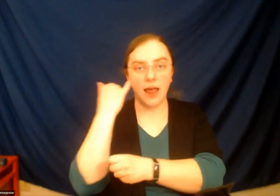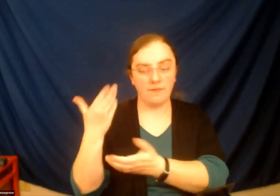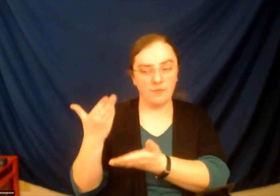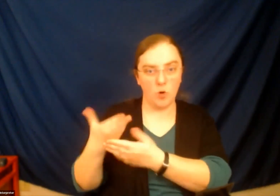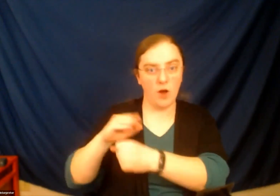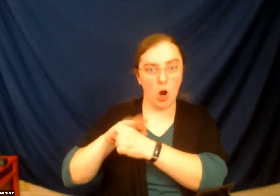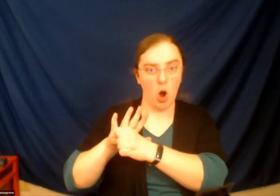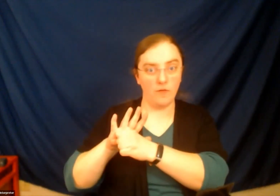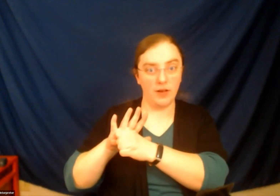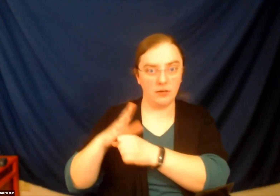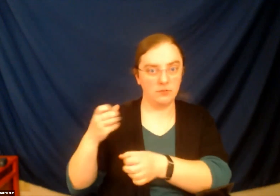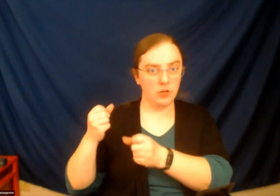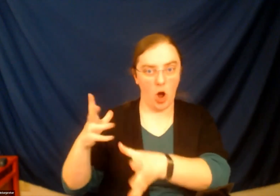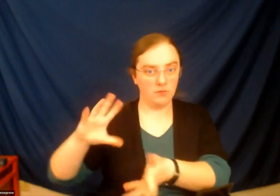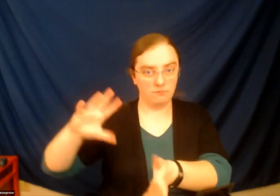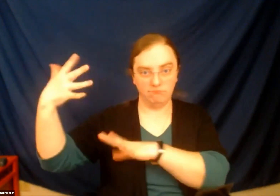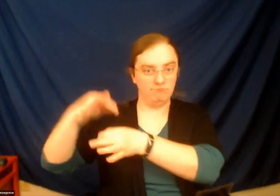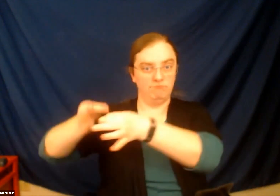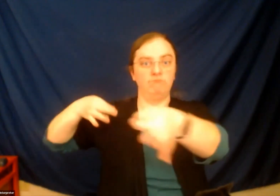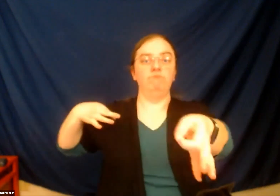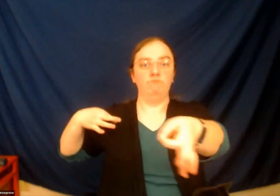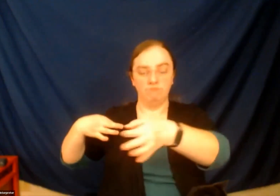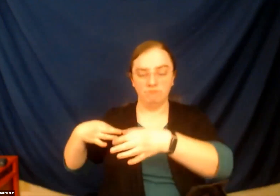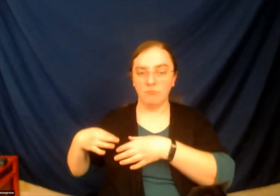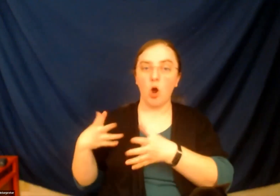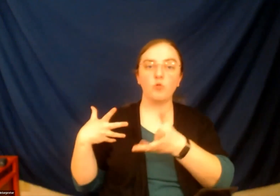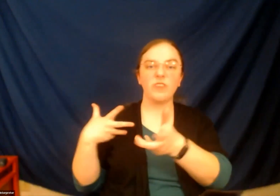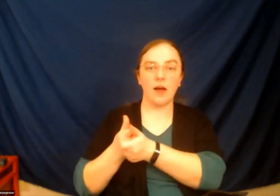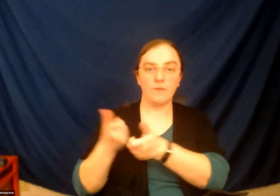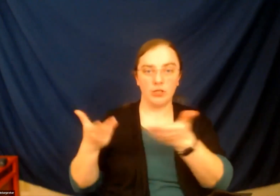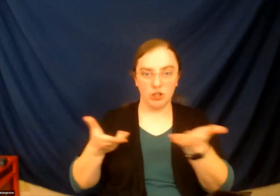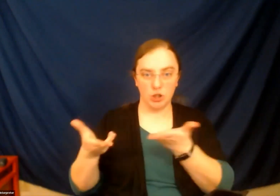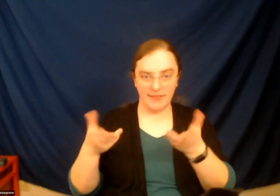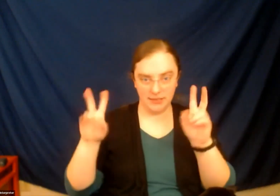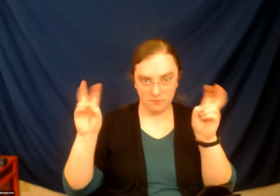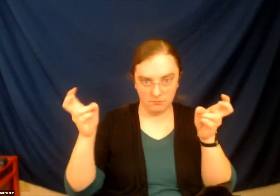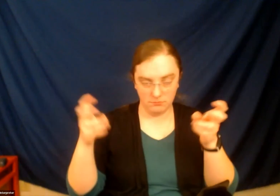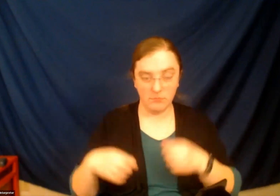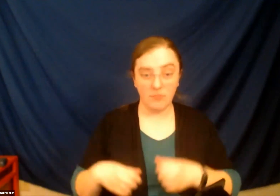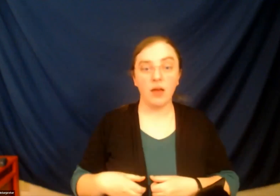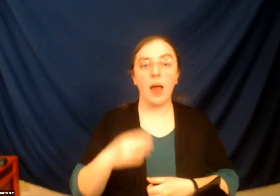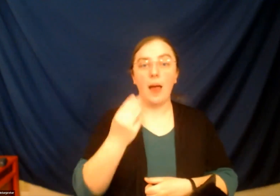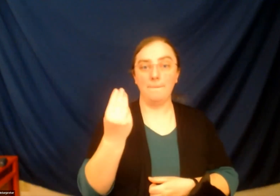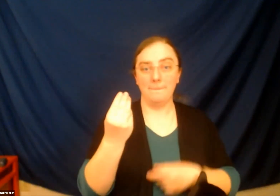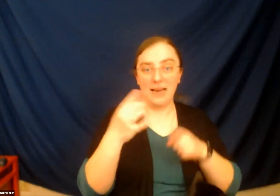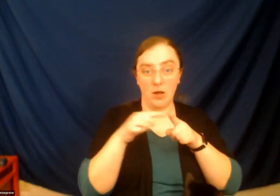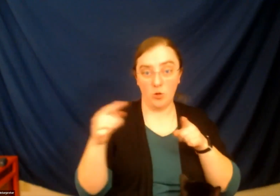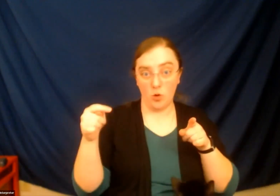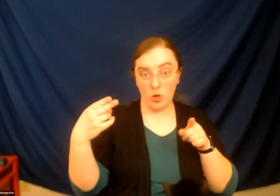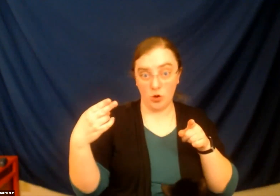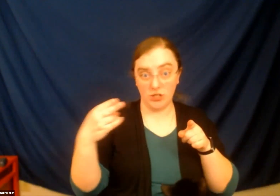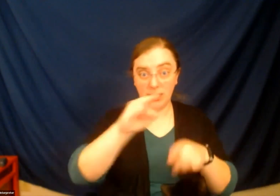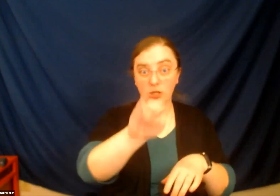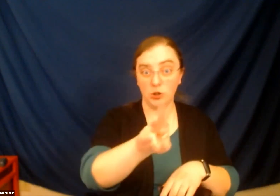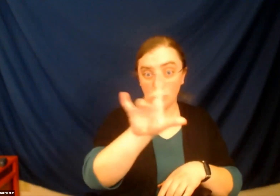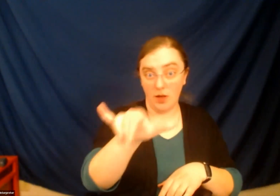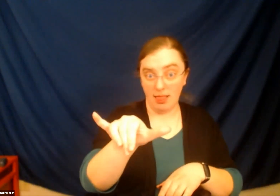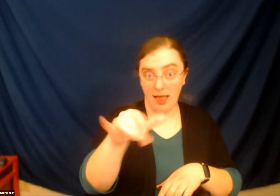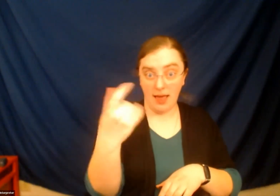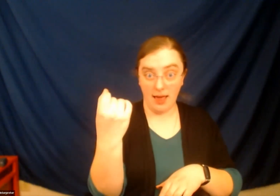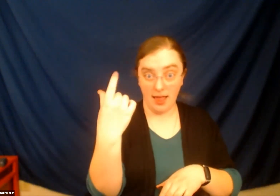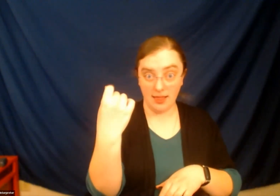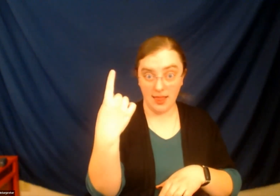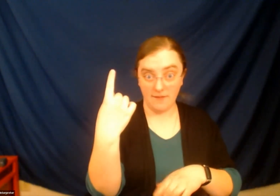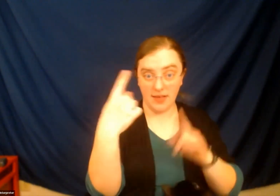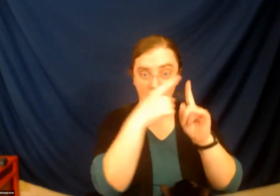Mondays through Thursdays. And I'll type this in the chat too. They're Monday through Thursdays, July 11th